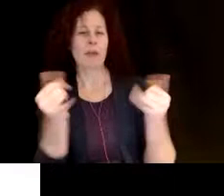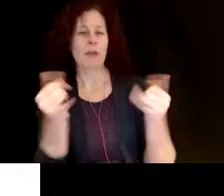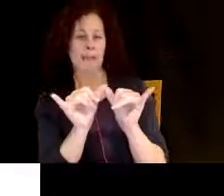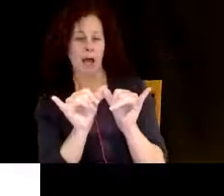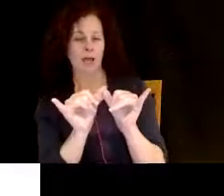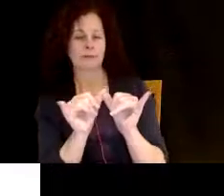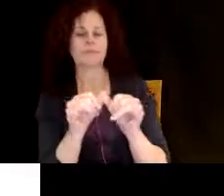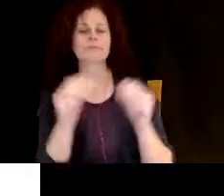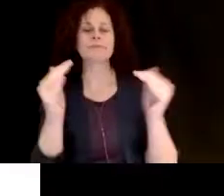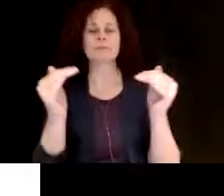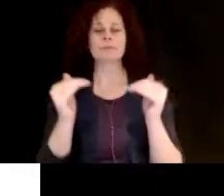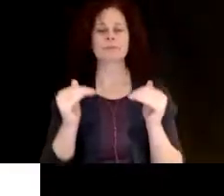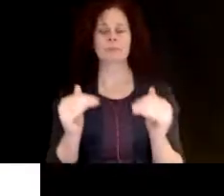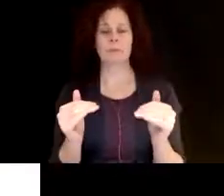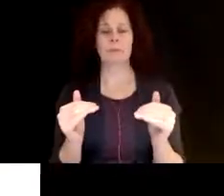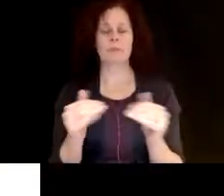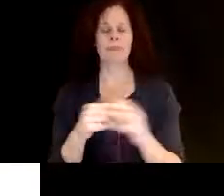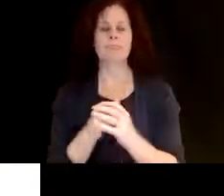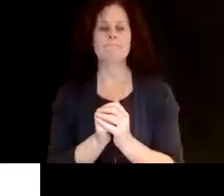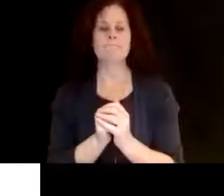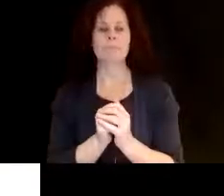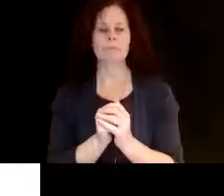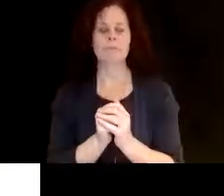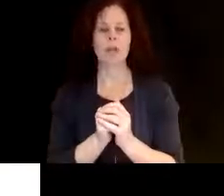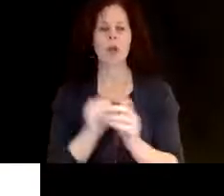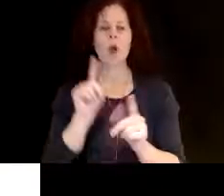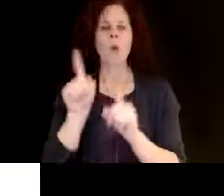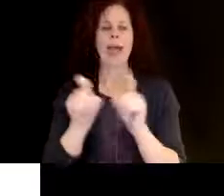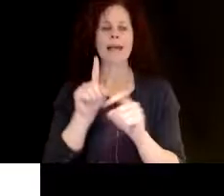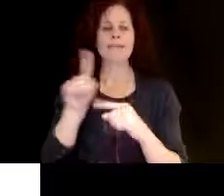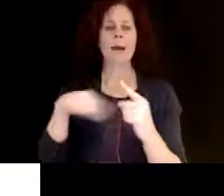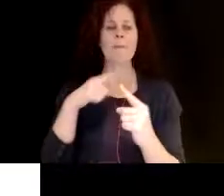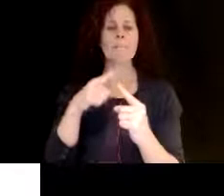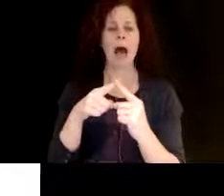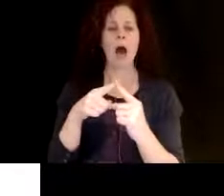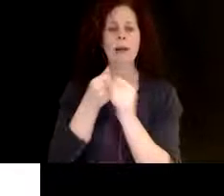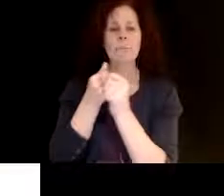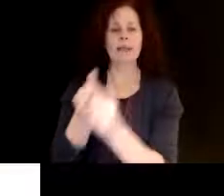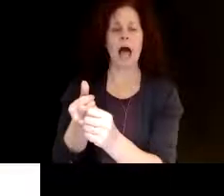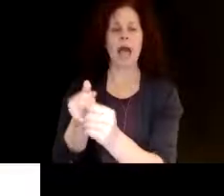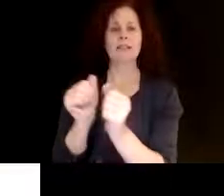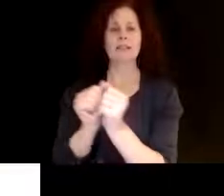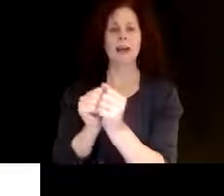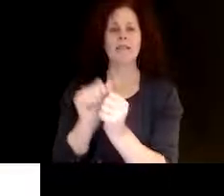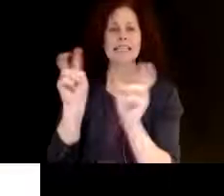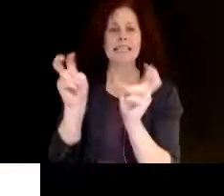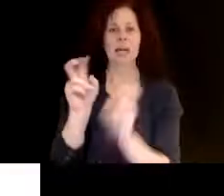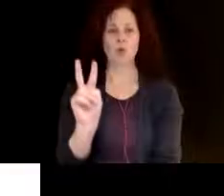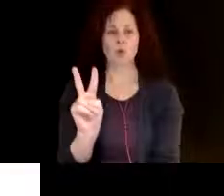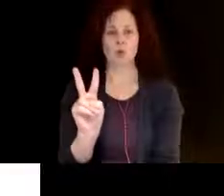So the questions asked about compliance with the 5 administrative requirements under Title II, namely whether they had an ADA coordinator,